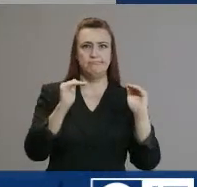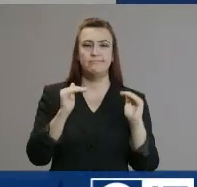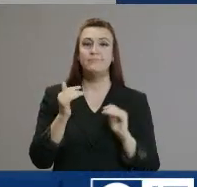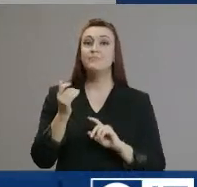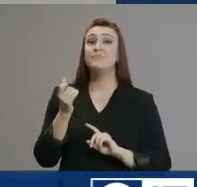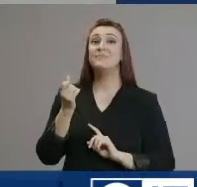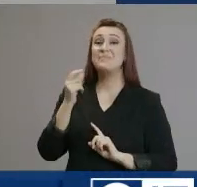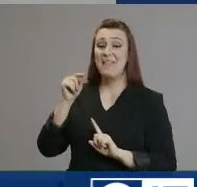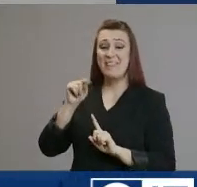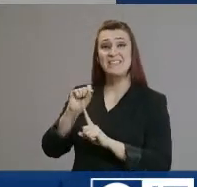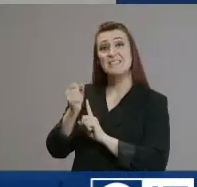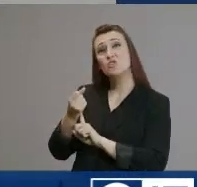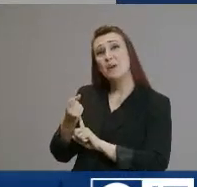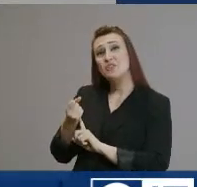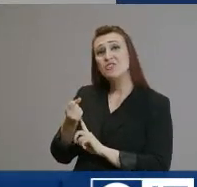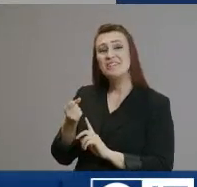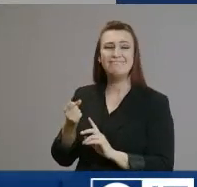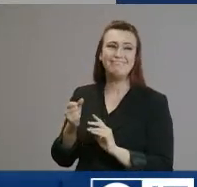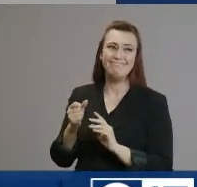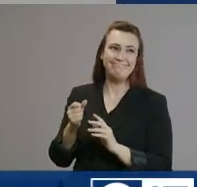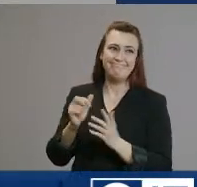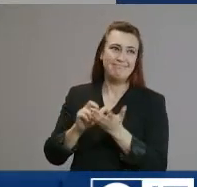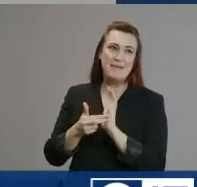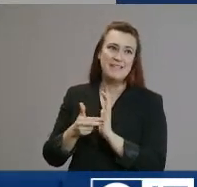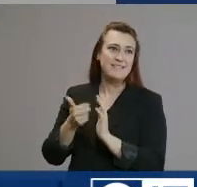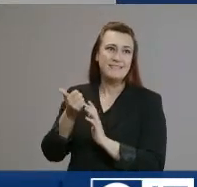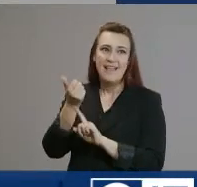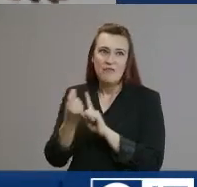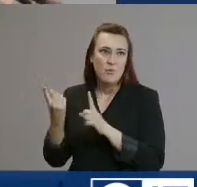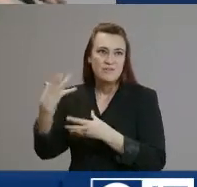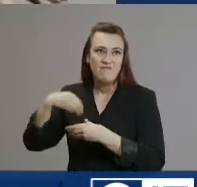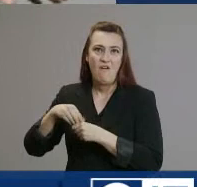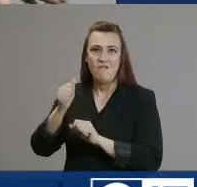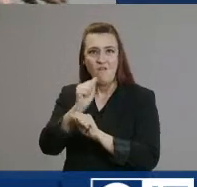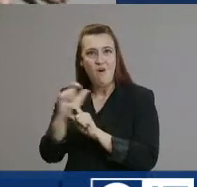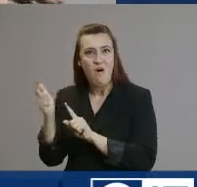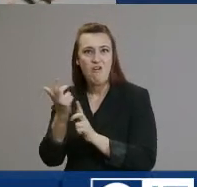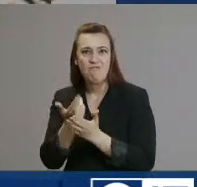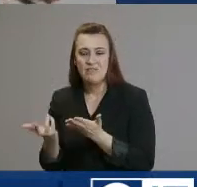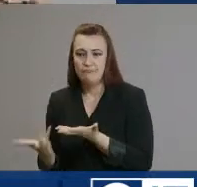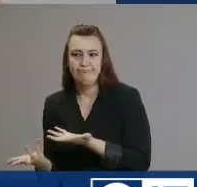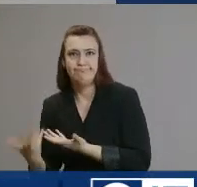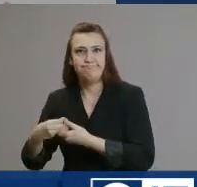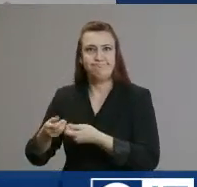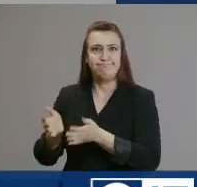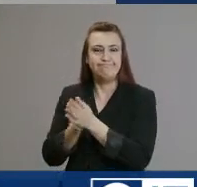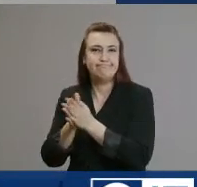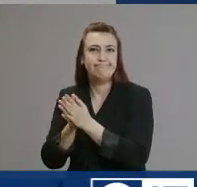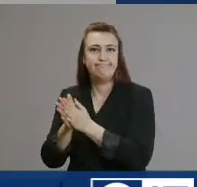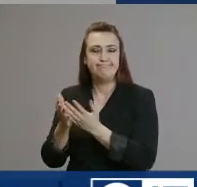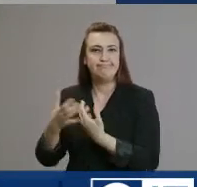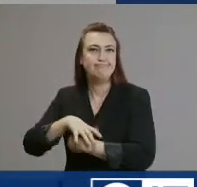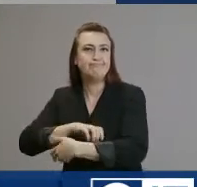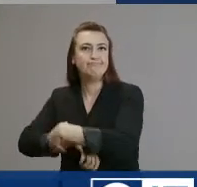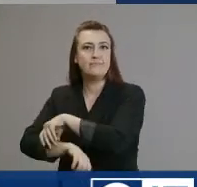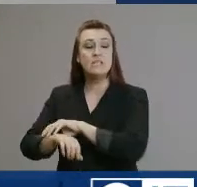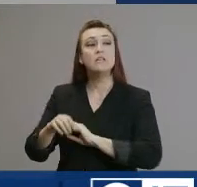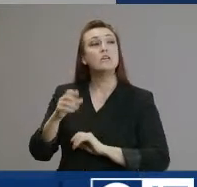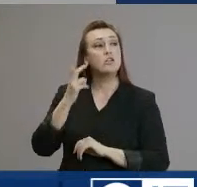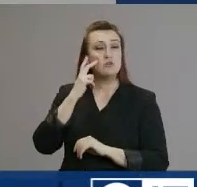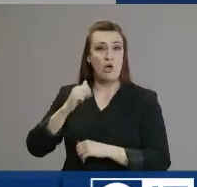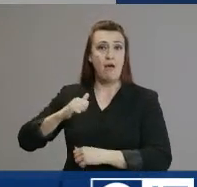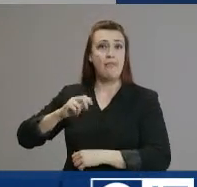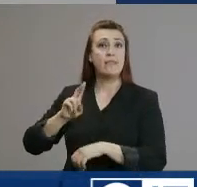and all resources on deck. You saw the National Guard surge to Navajo Nation with Black